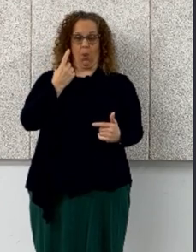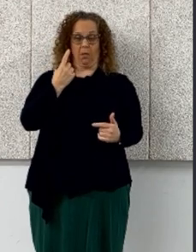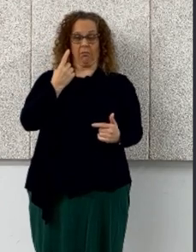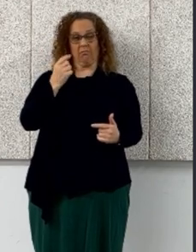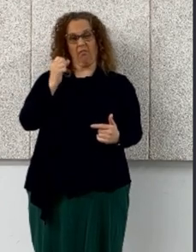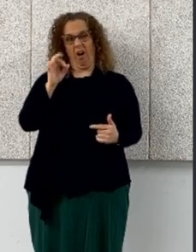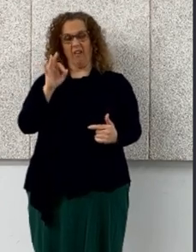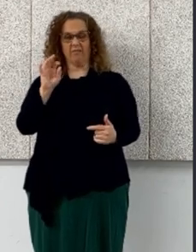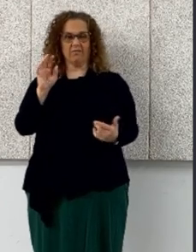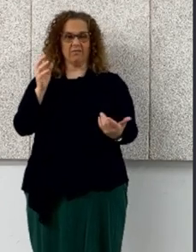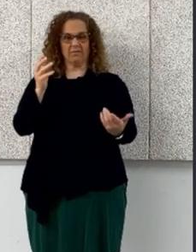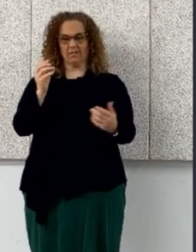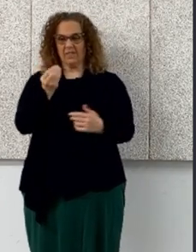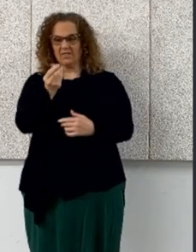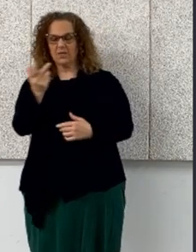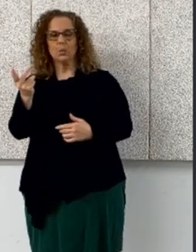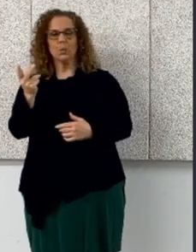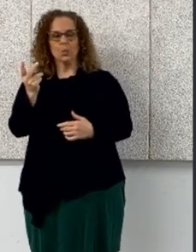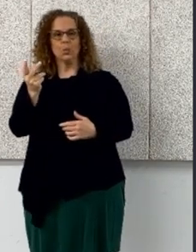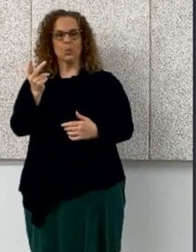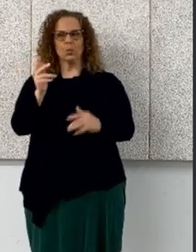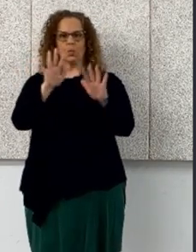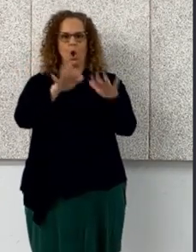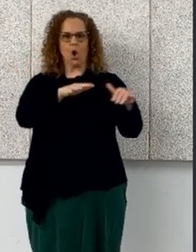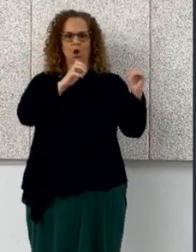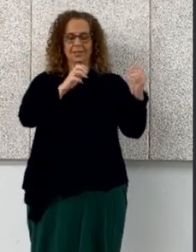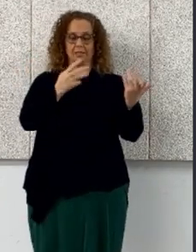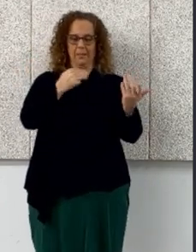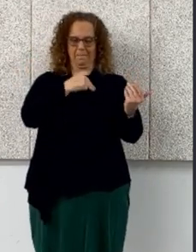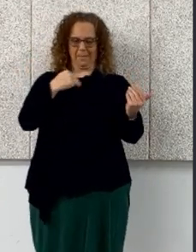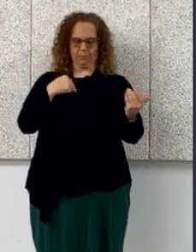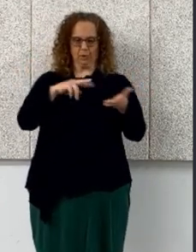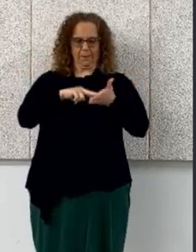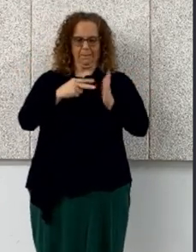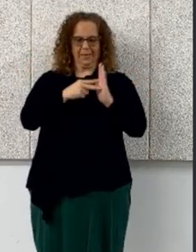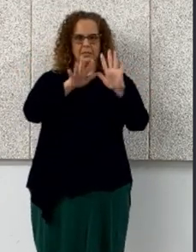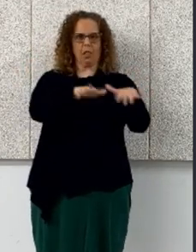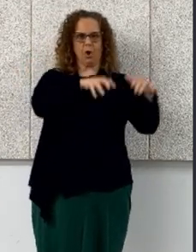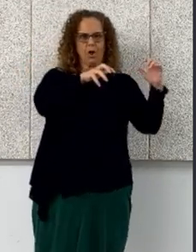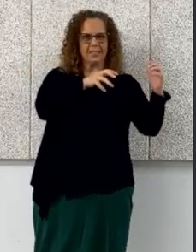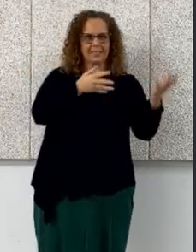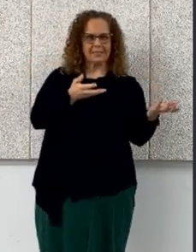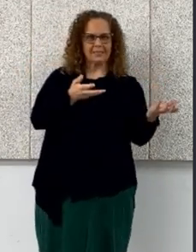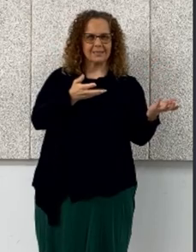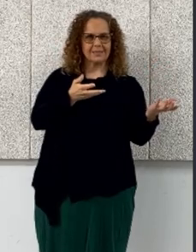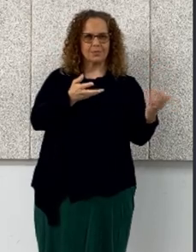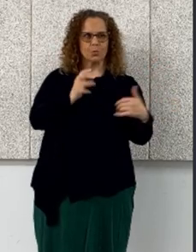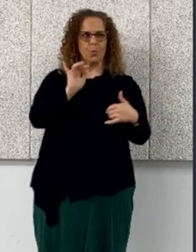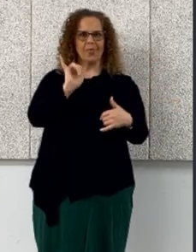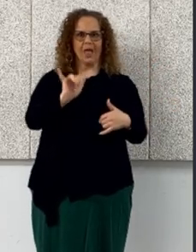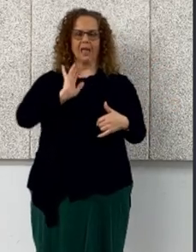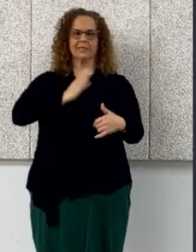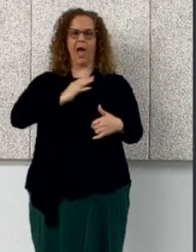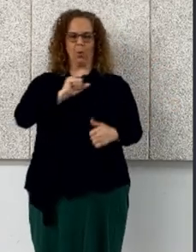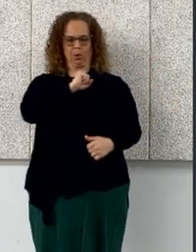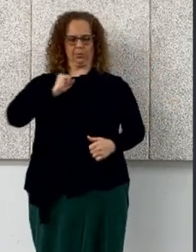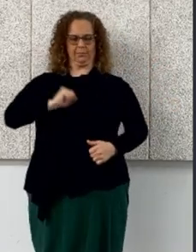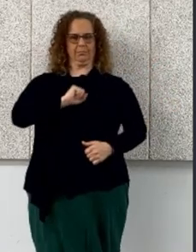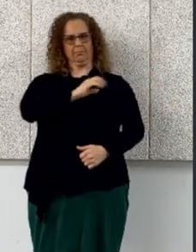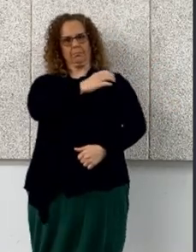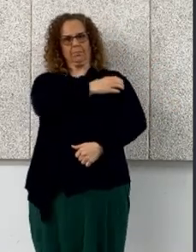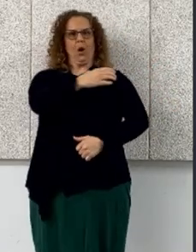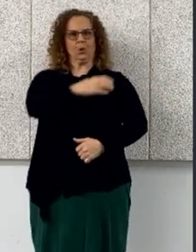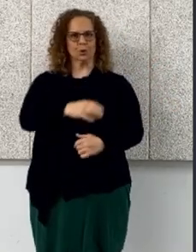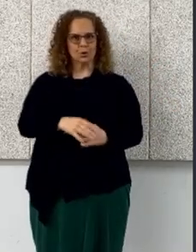whose membership is the audience. Right. Mm-hmm. And so I kind of think that is our mm-hmm. that is our superpower. Yeah. Right? Yeah. And